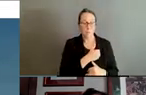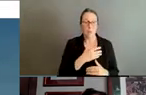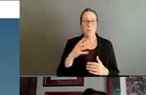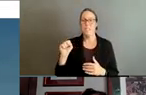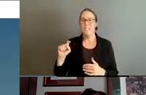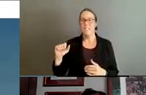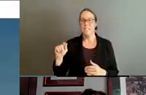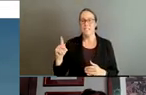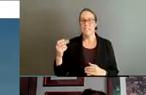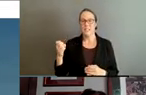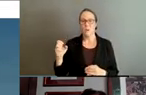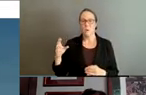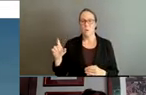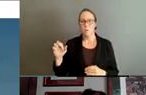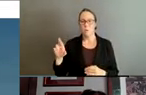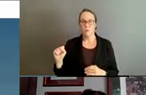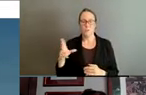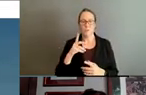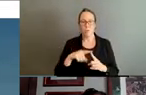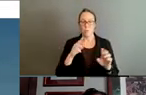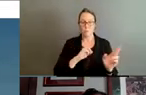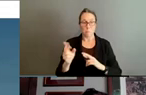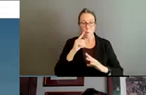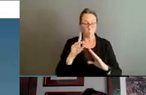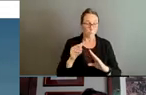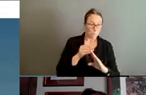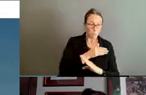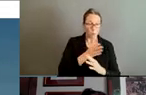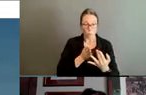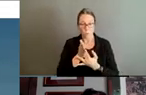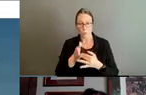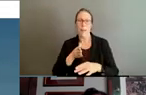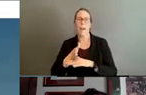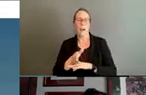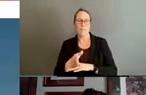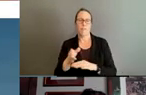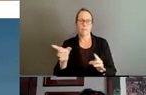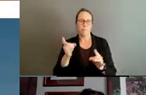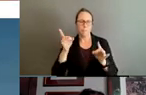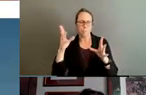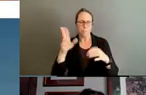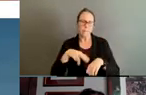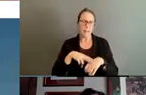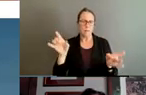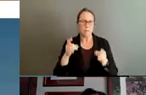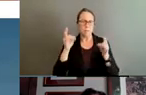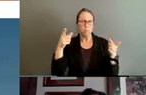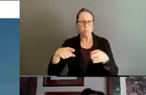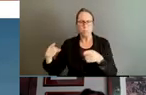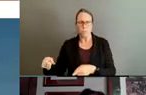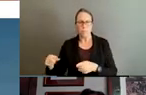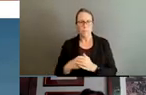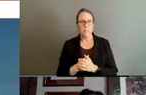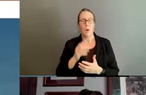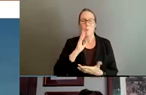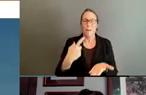community before, during, and after disasters. And so we're going to talk a little bit about those different phases and what